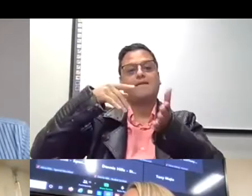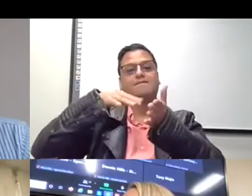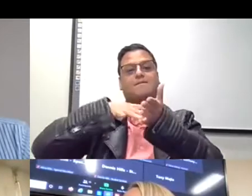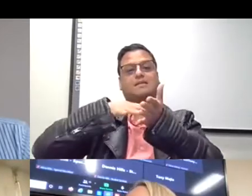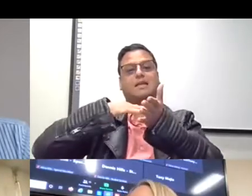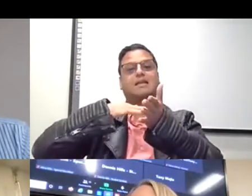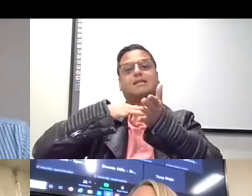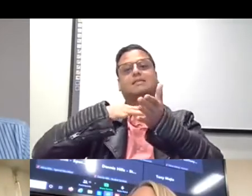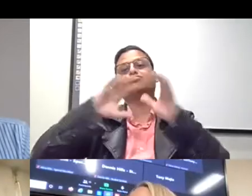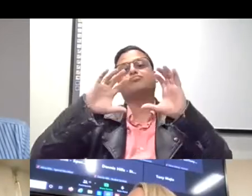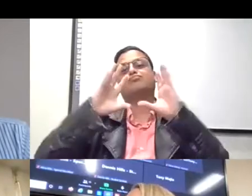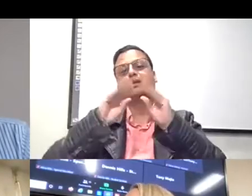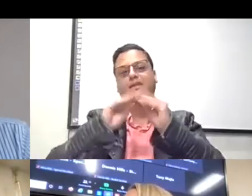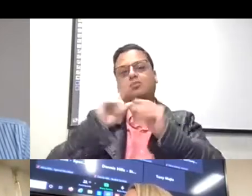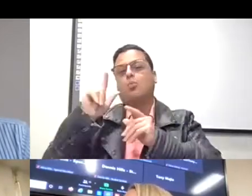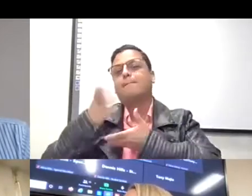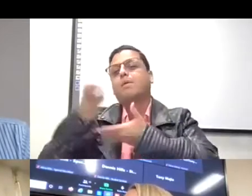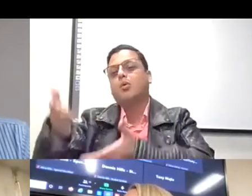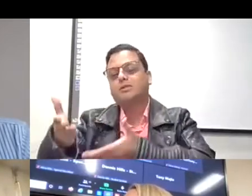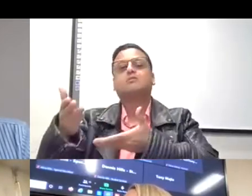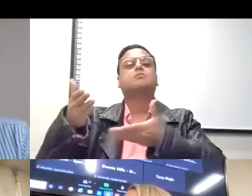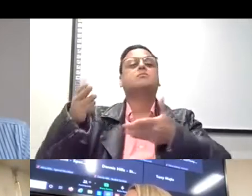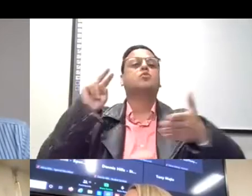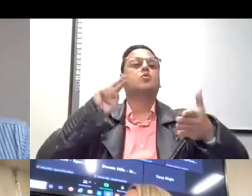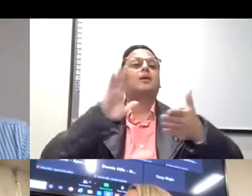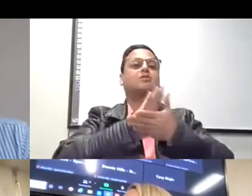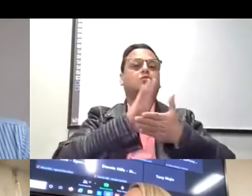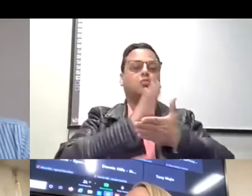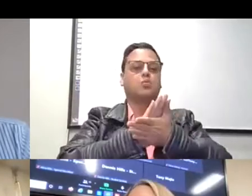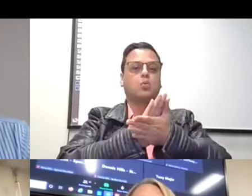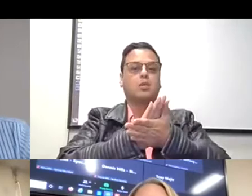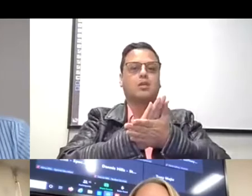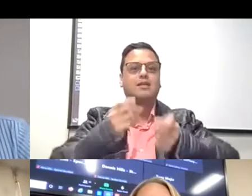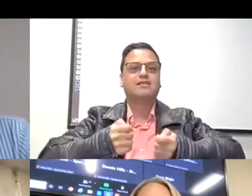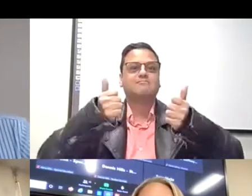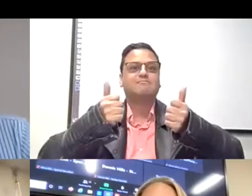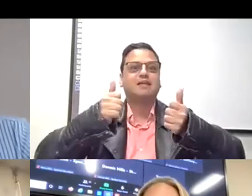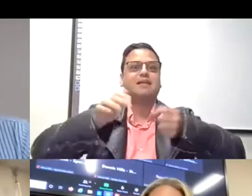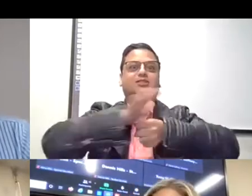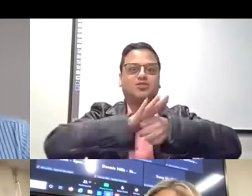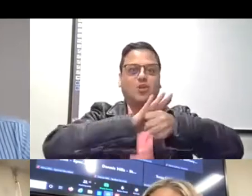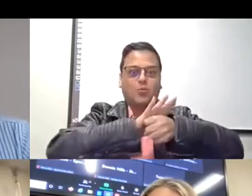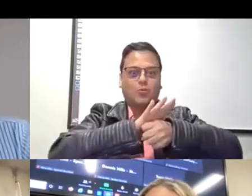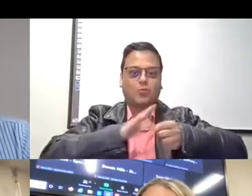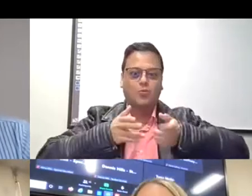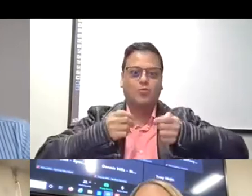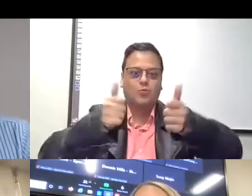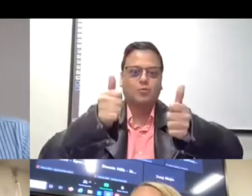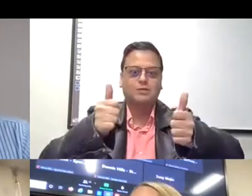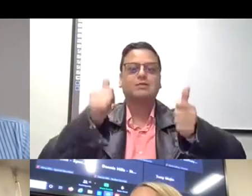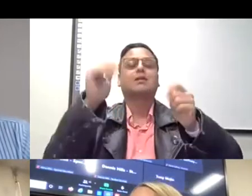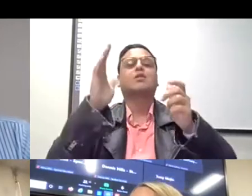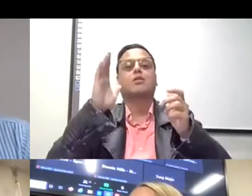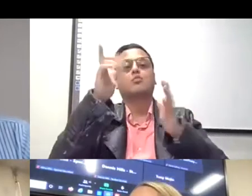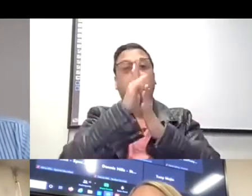proposed at the moment, to look at school speed zones. So in the California Vehicle Code, there is an allowance